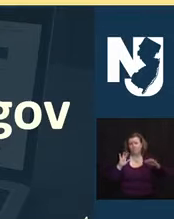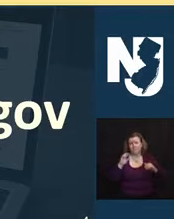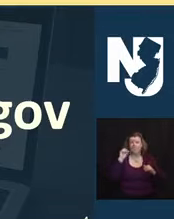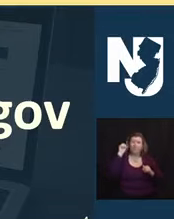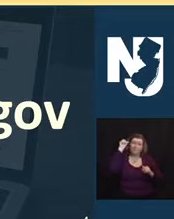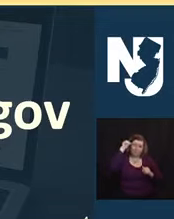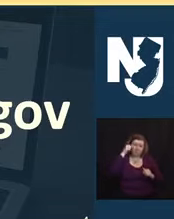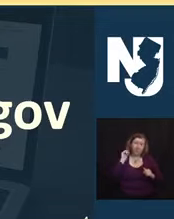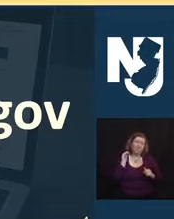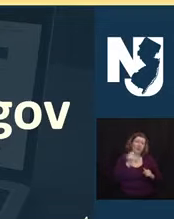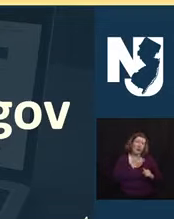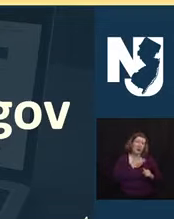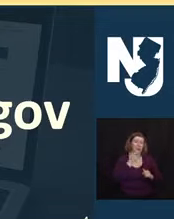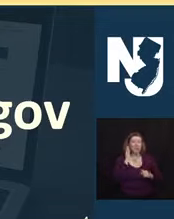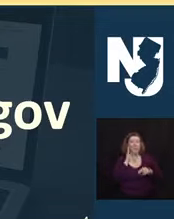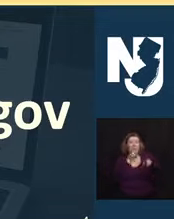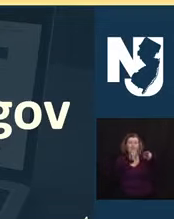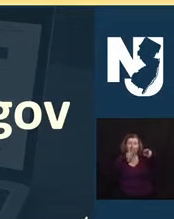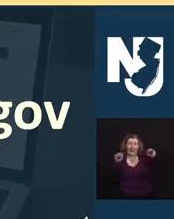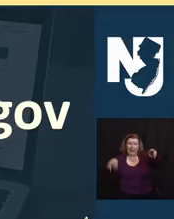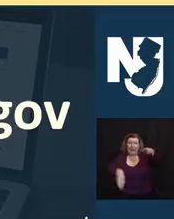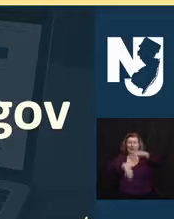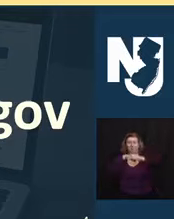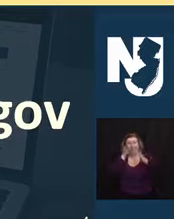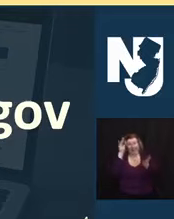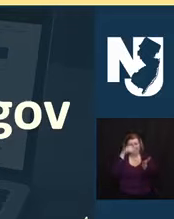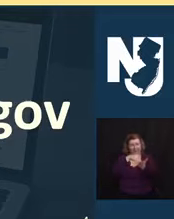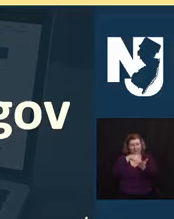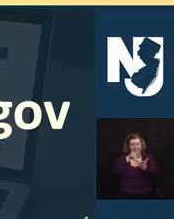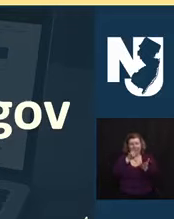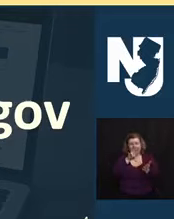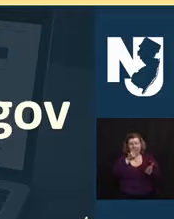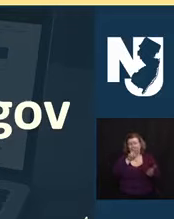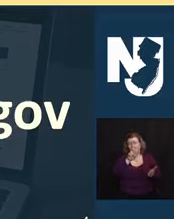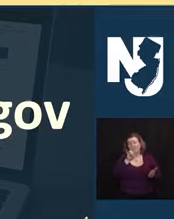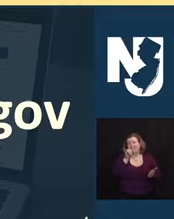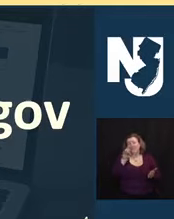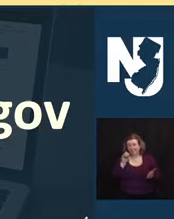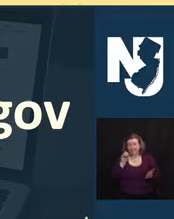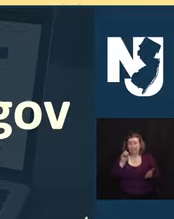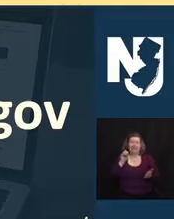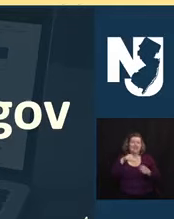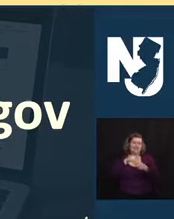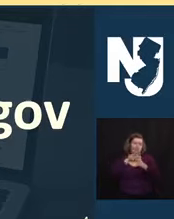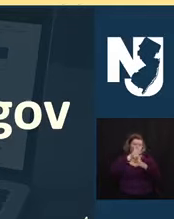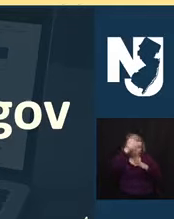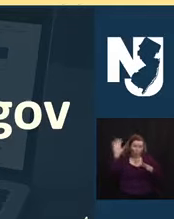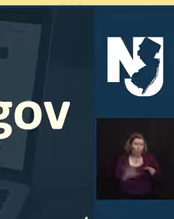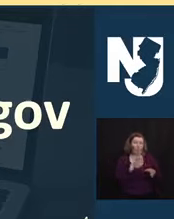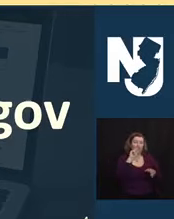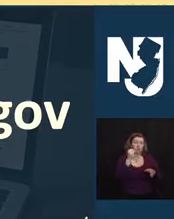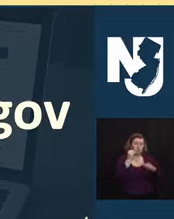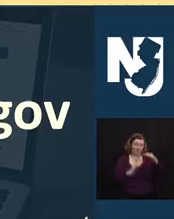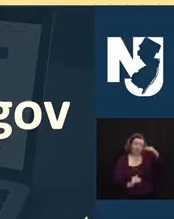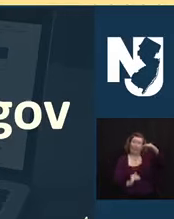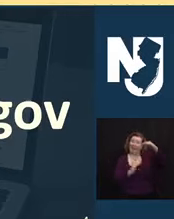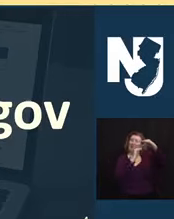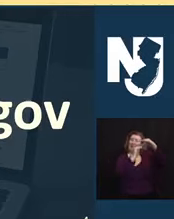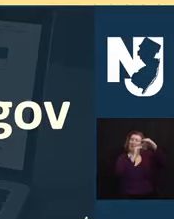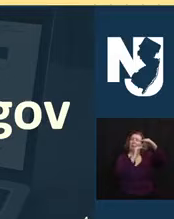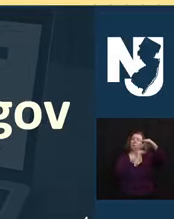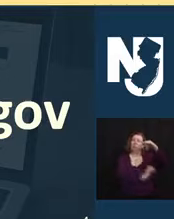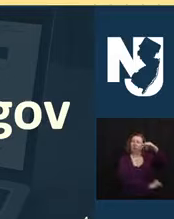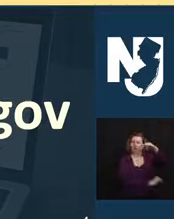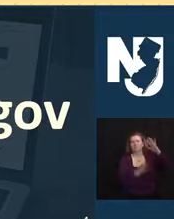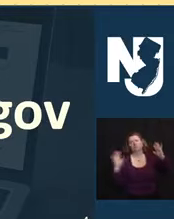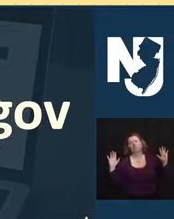at 8,270. And that got us at the edge. But because of what you did, I think we had worst case